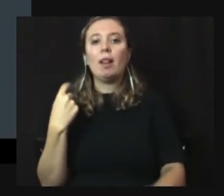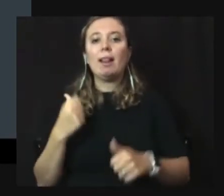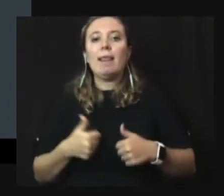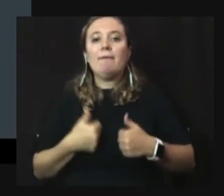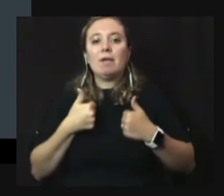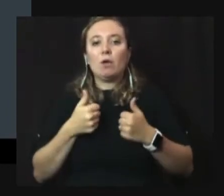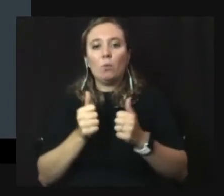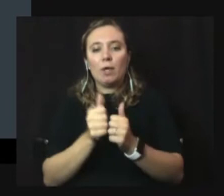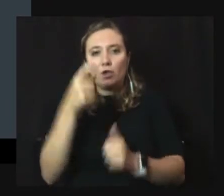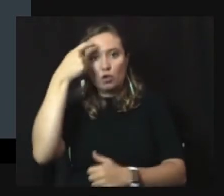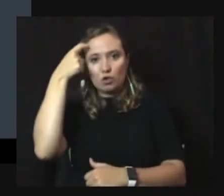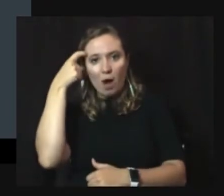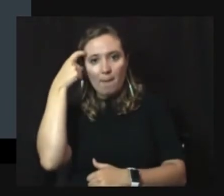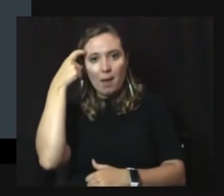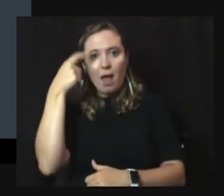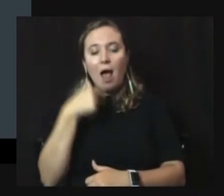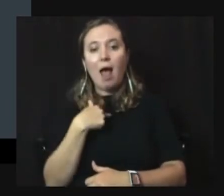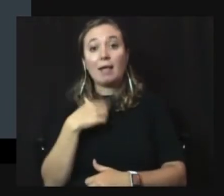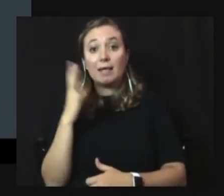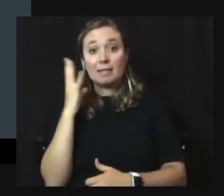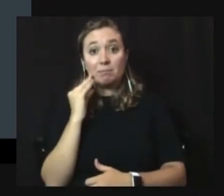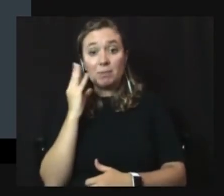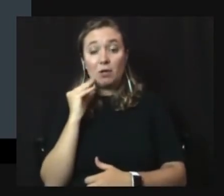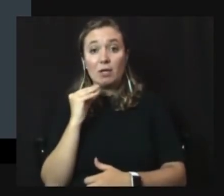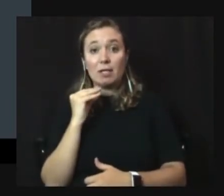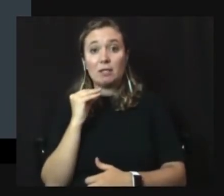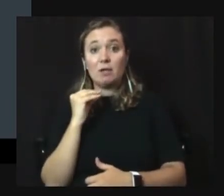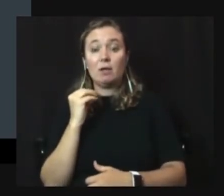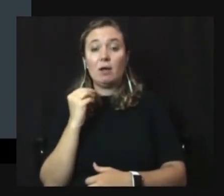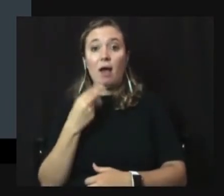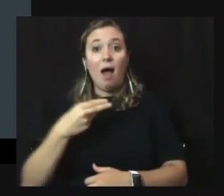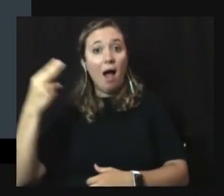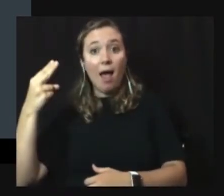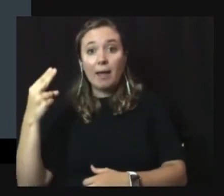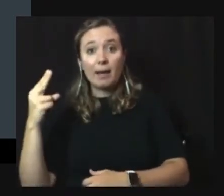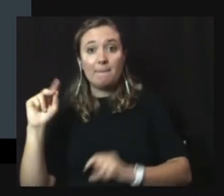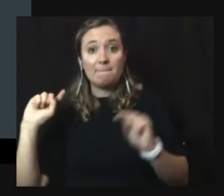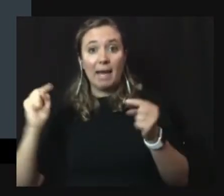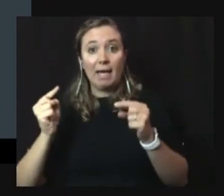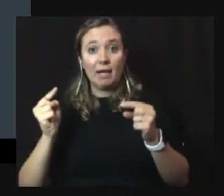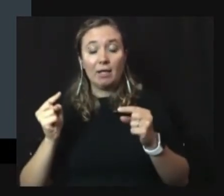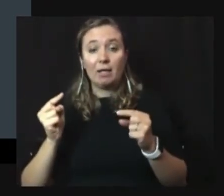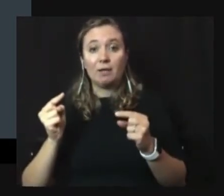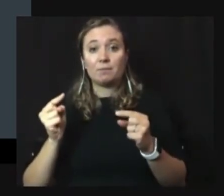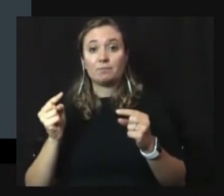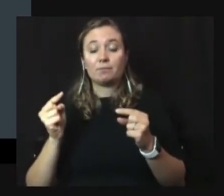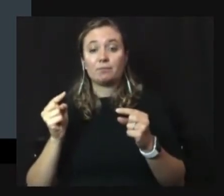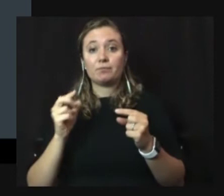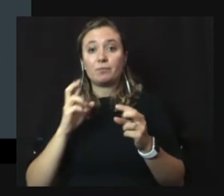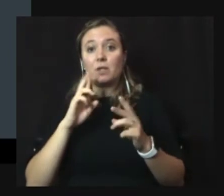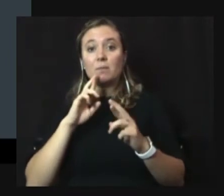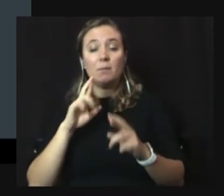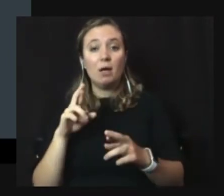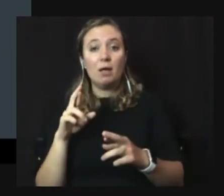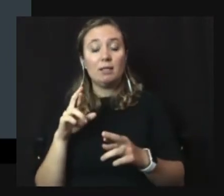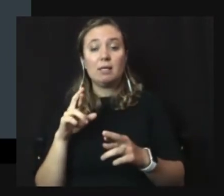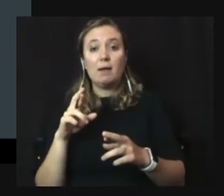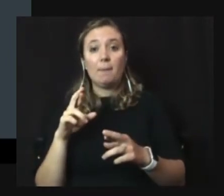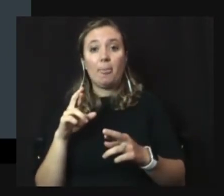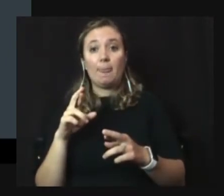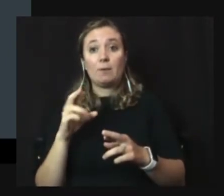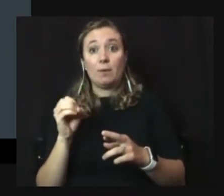who experiences high amounts of pain. I have to be hypervigilant. So